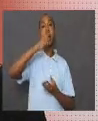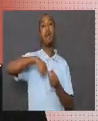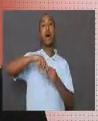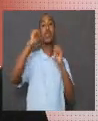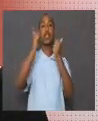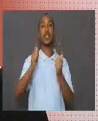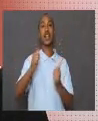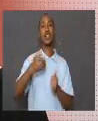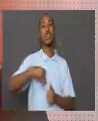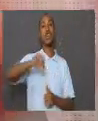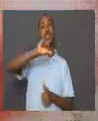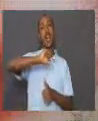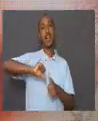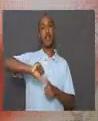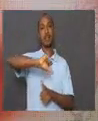of the atom.